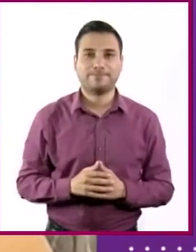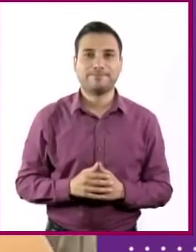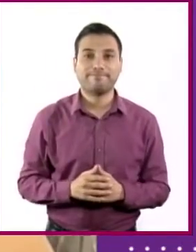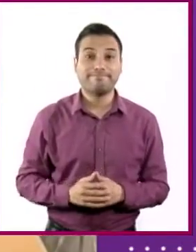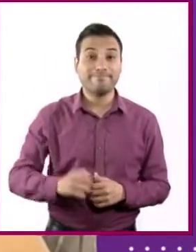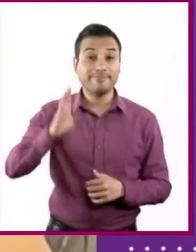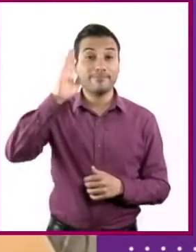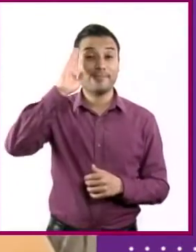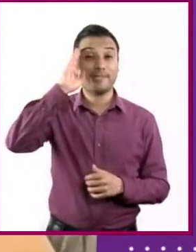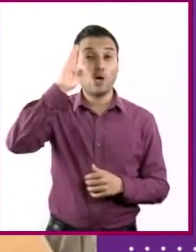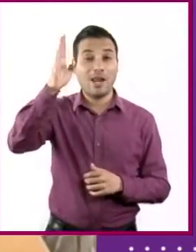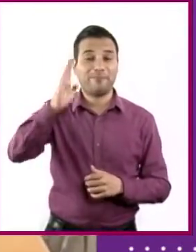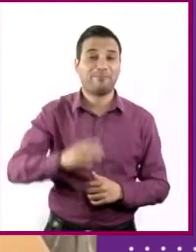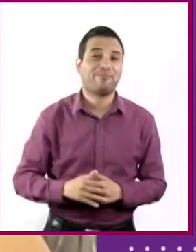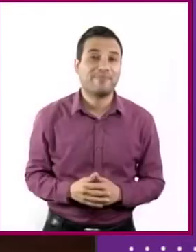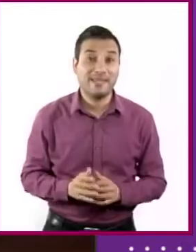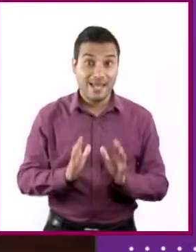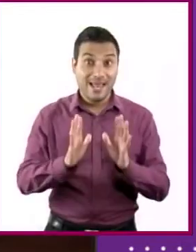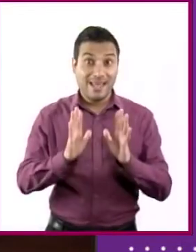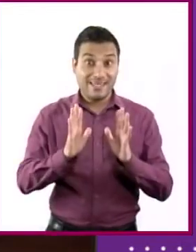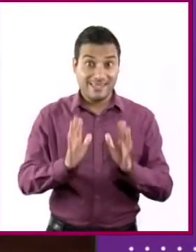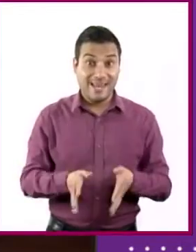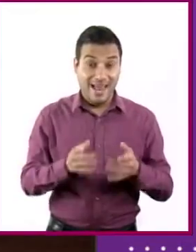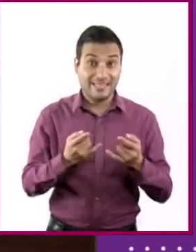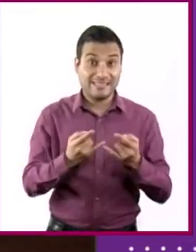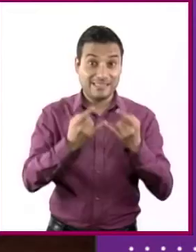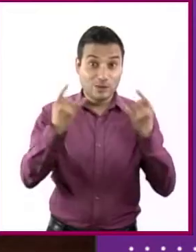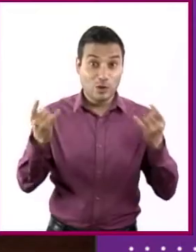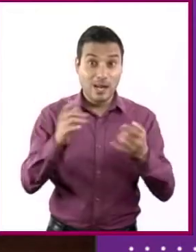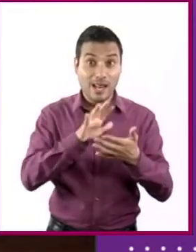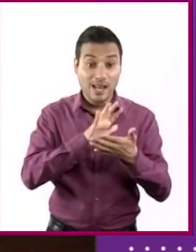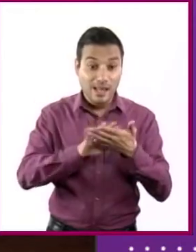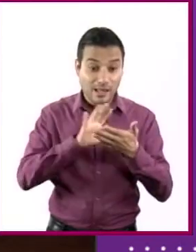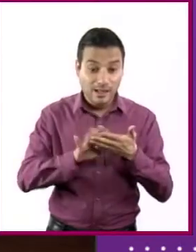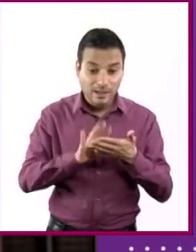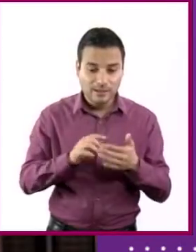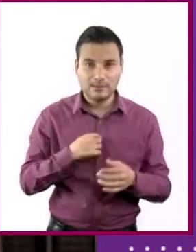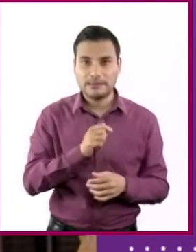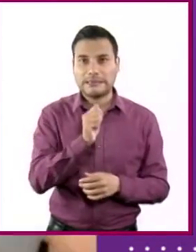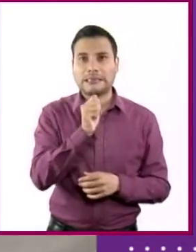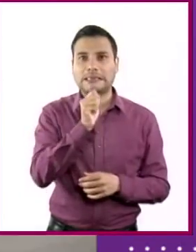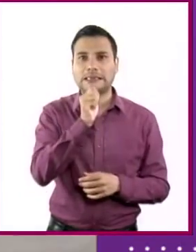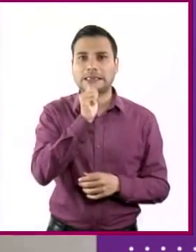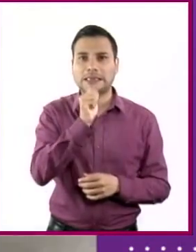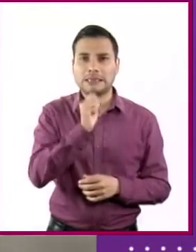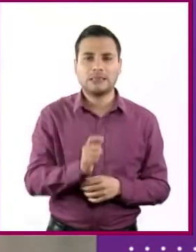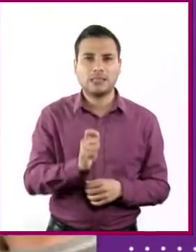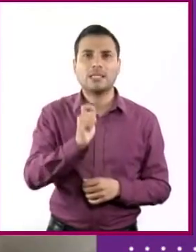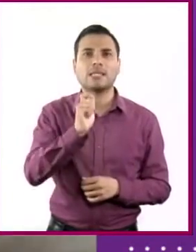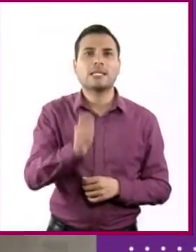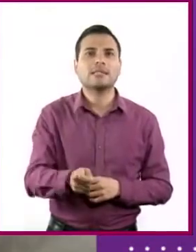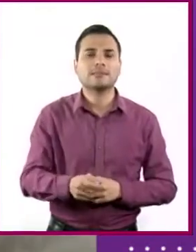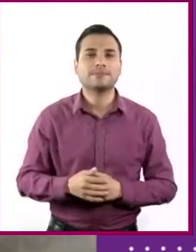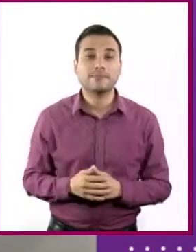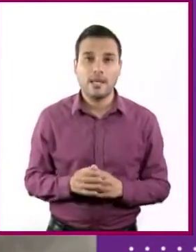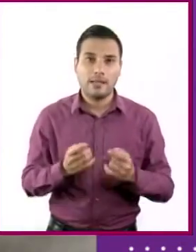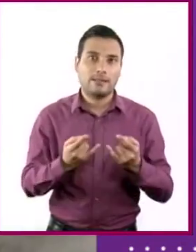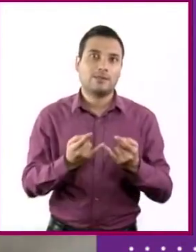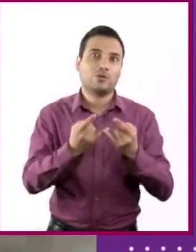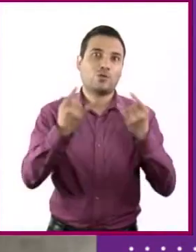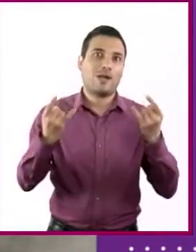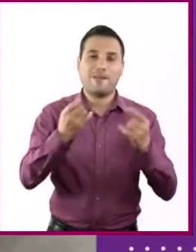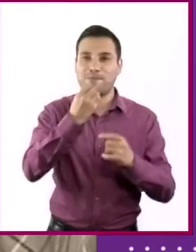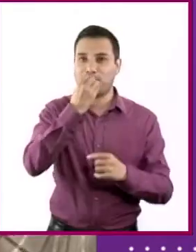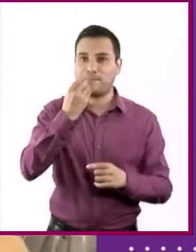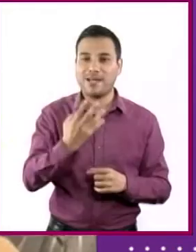Hi, Hero. Did you read this story? No. What is it about? It's great. It's about